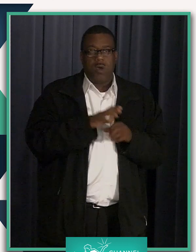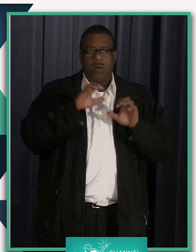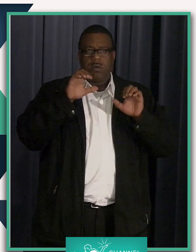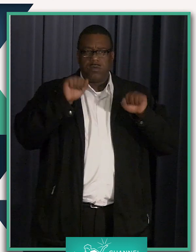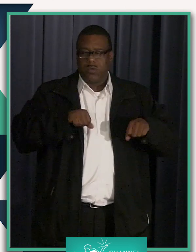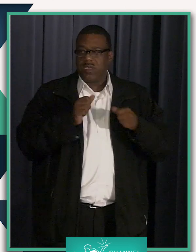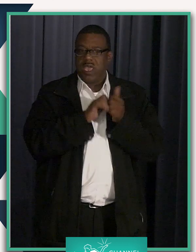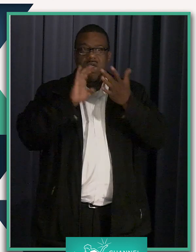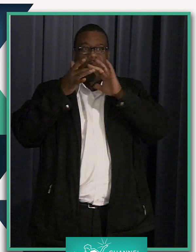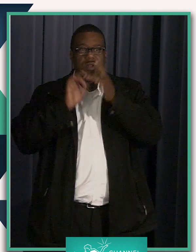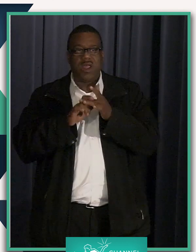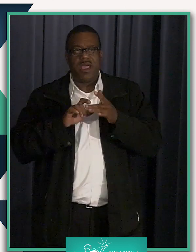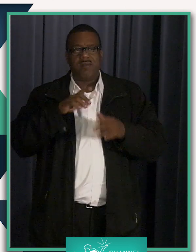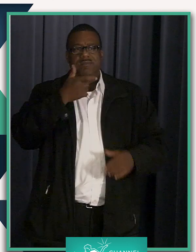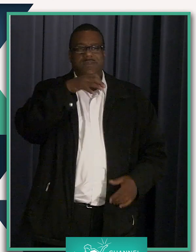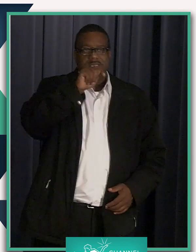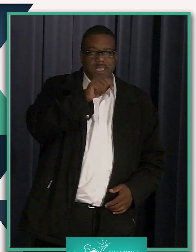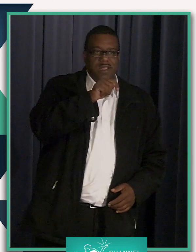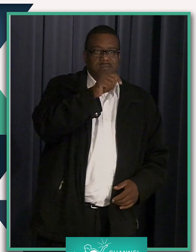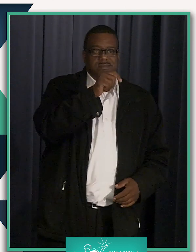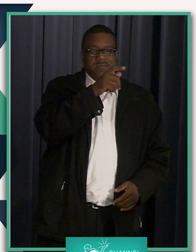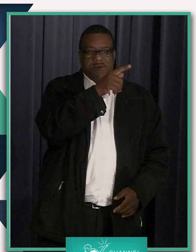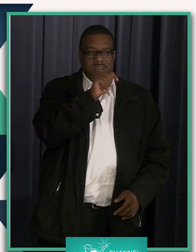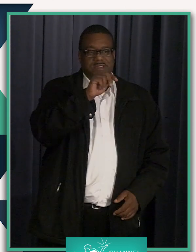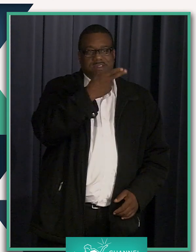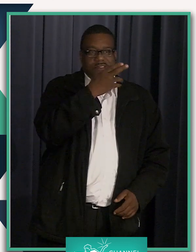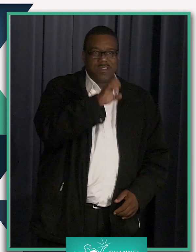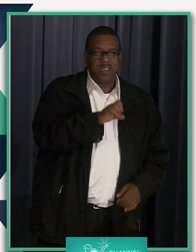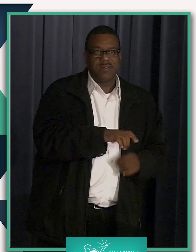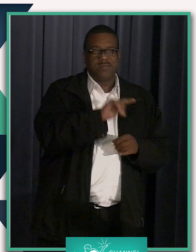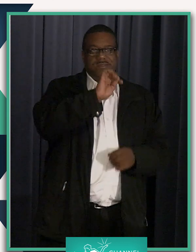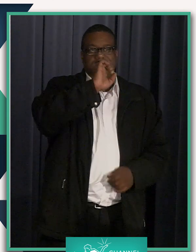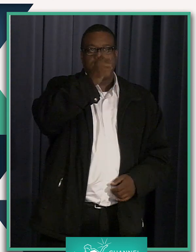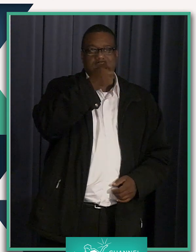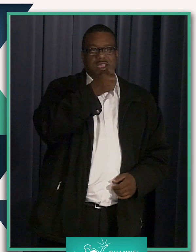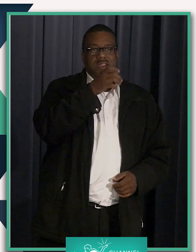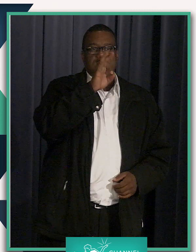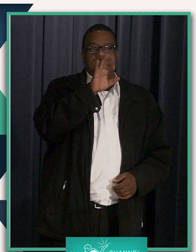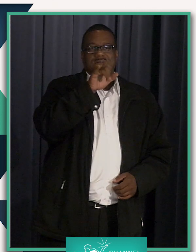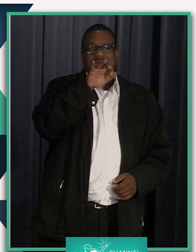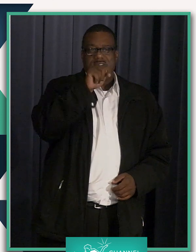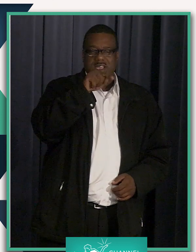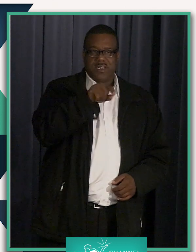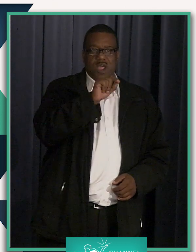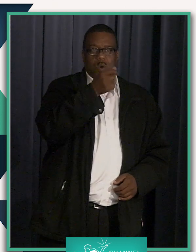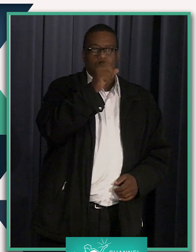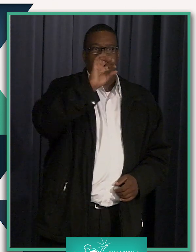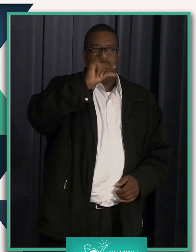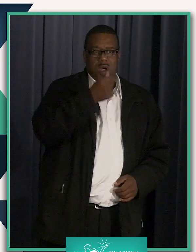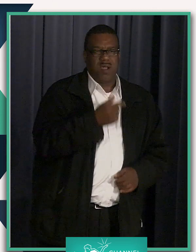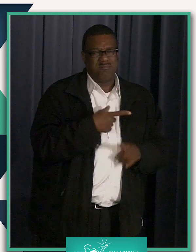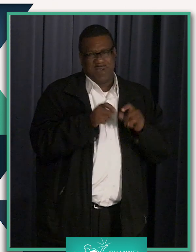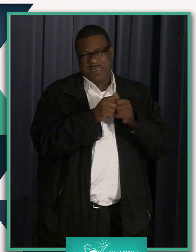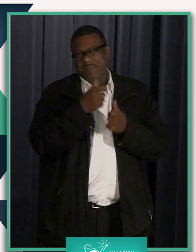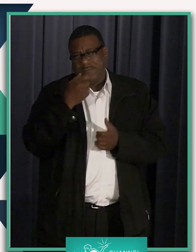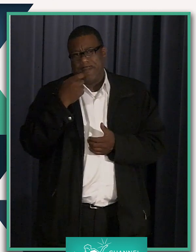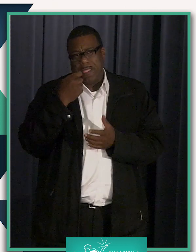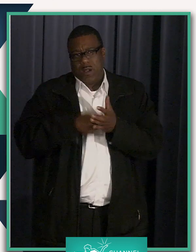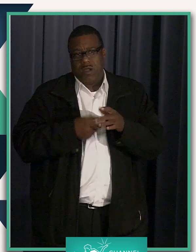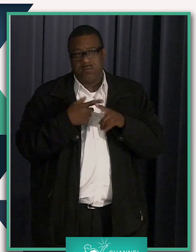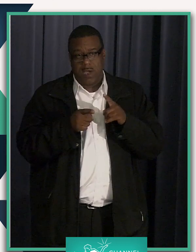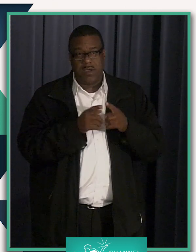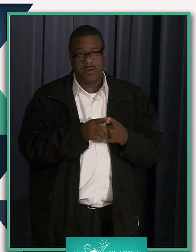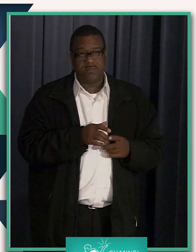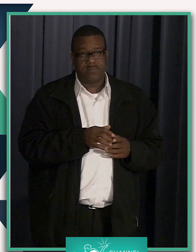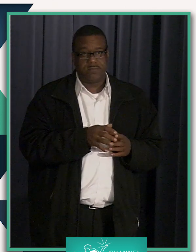getthetexfax.org. And they will prepare your taxes for free if you make under $57,000. If you make more, they may charge you a little bit. But